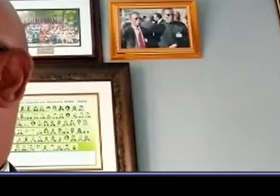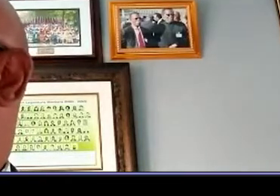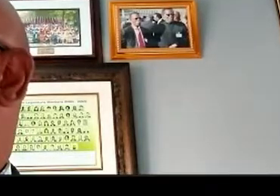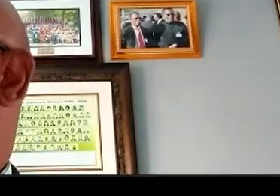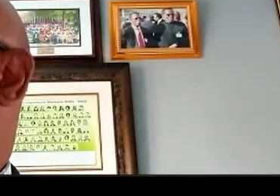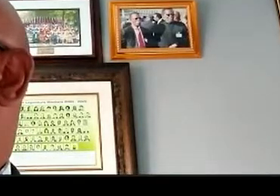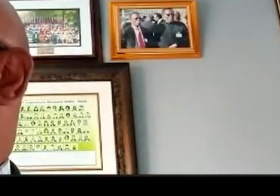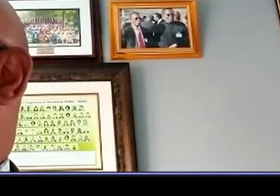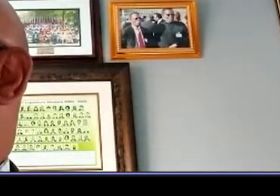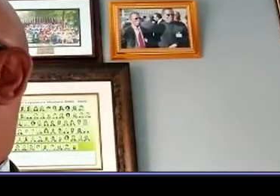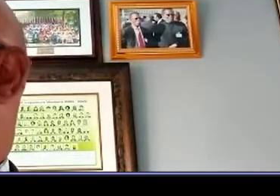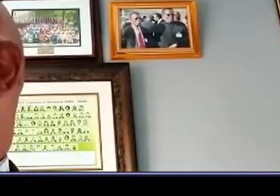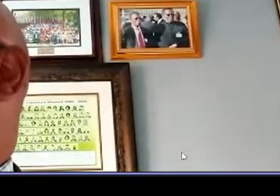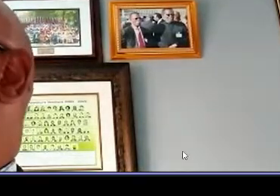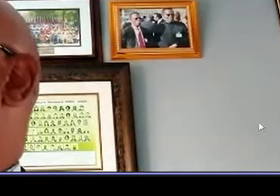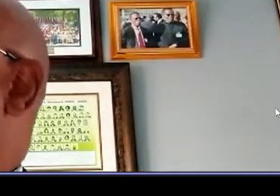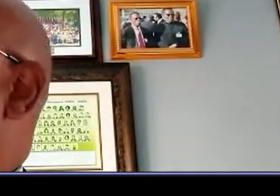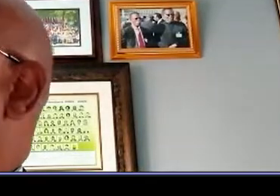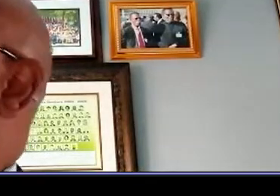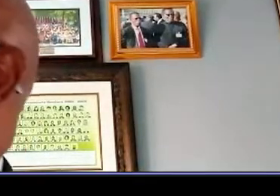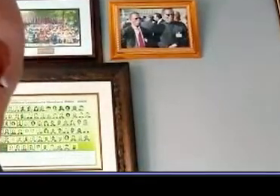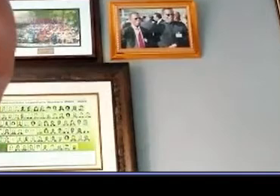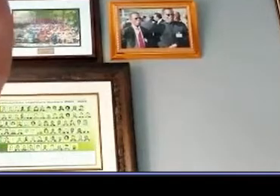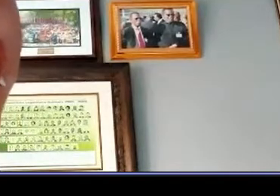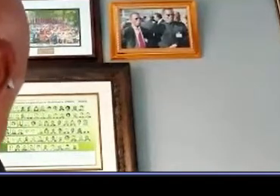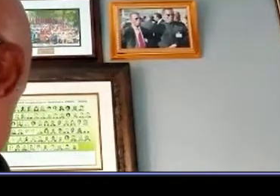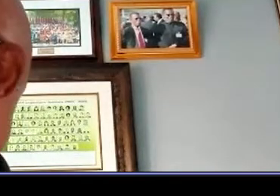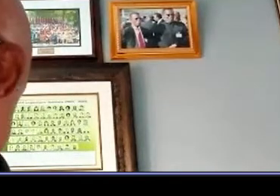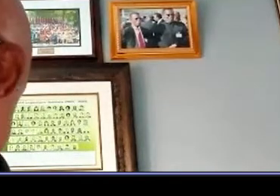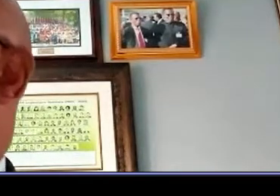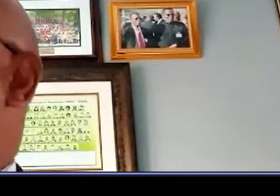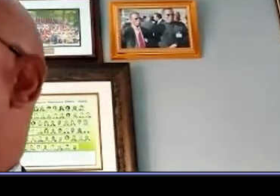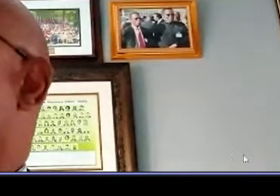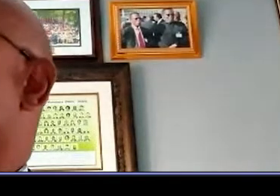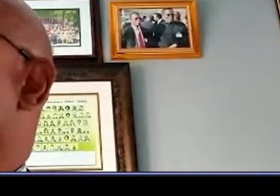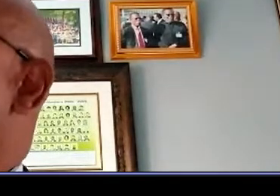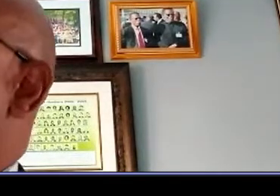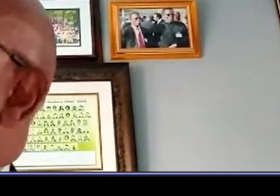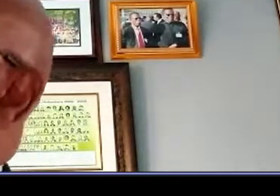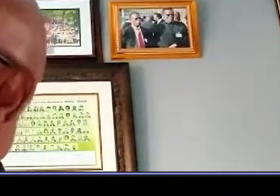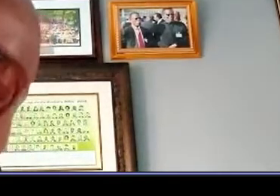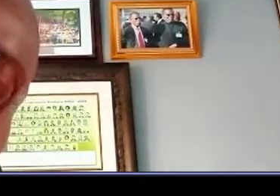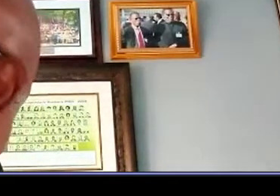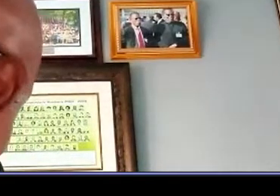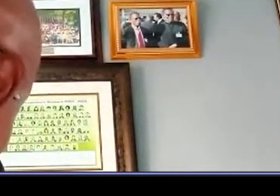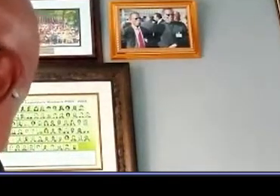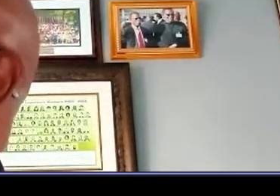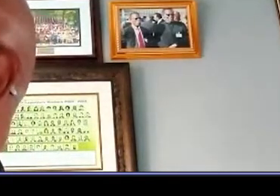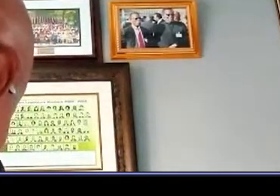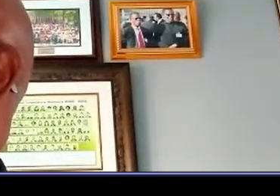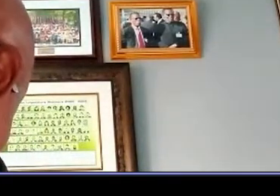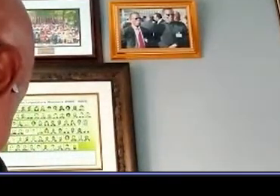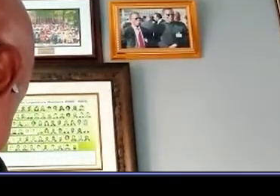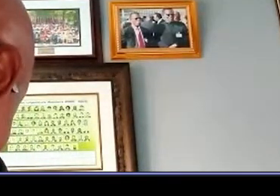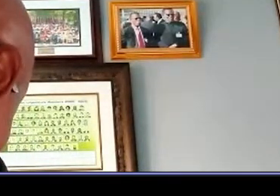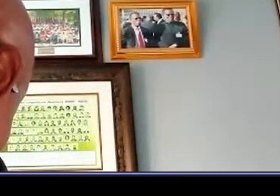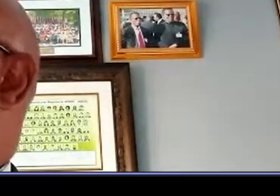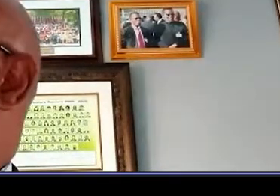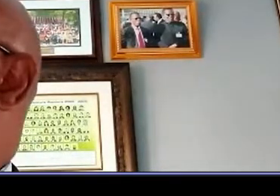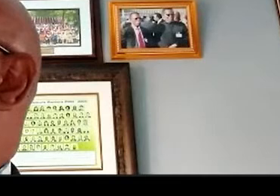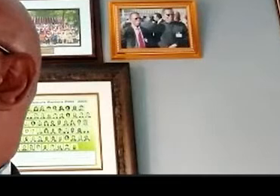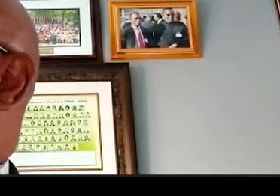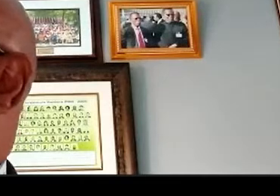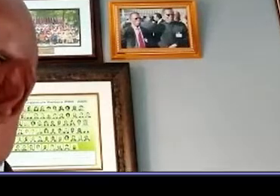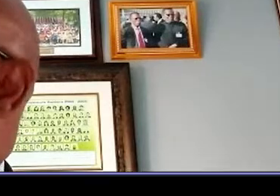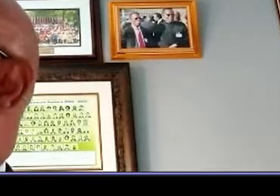Durban. Givetash also reveals that nearly 13% of South Africa's 59 million people live in informal